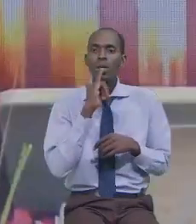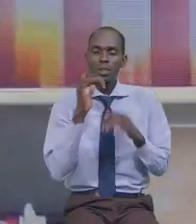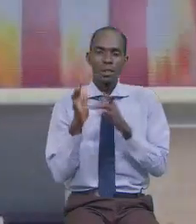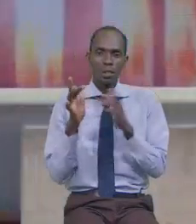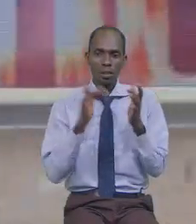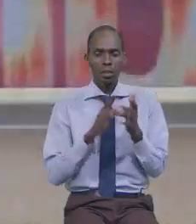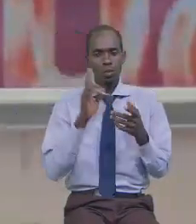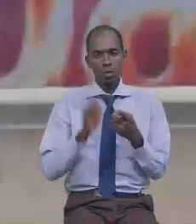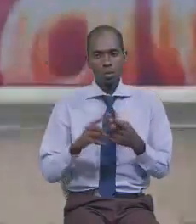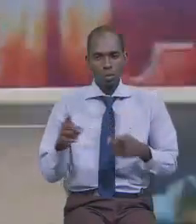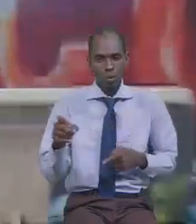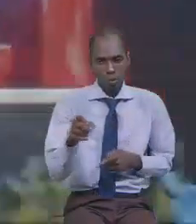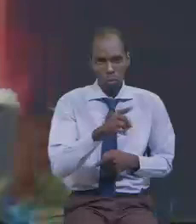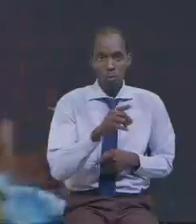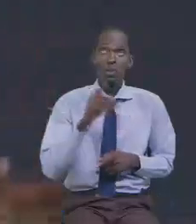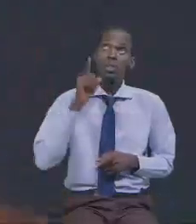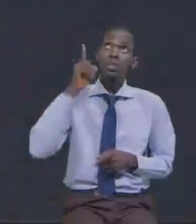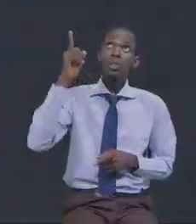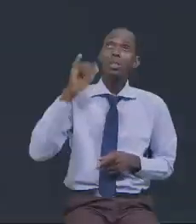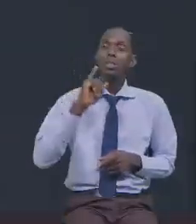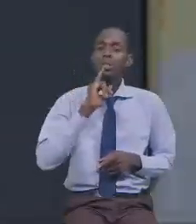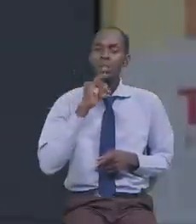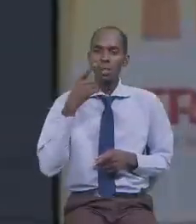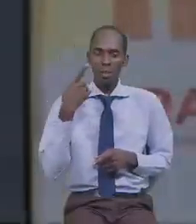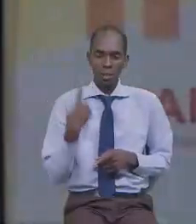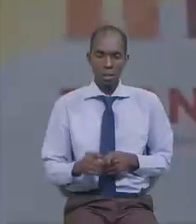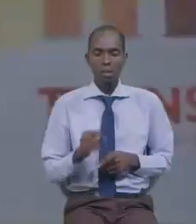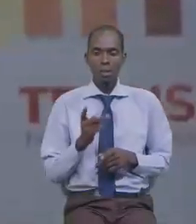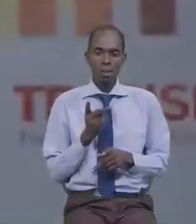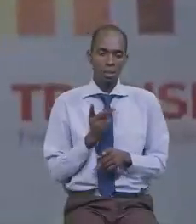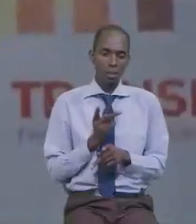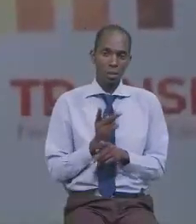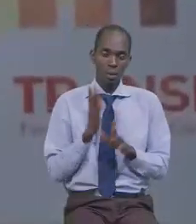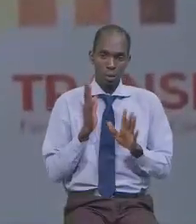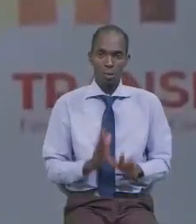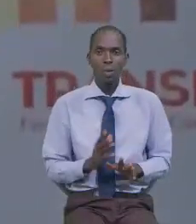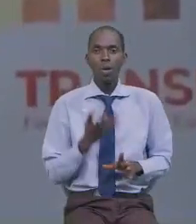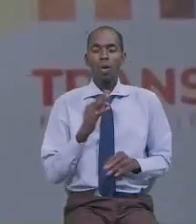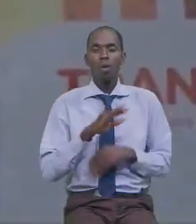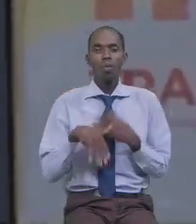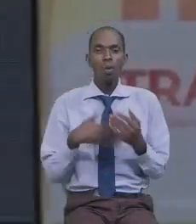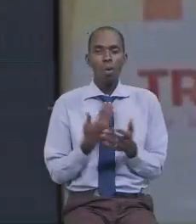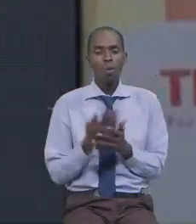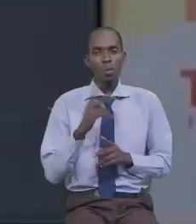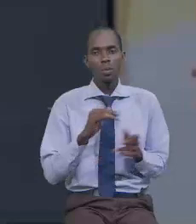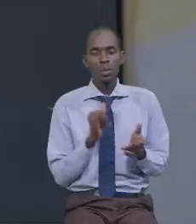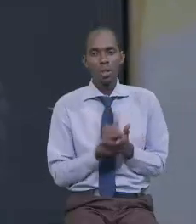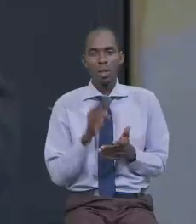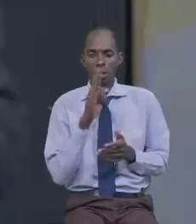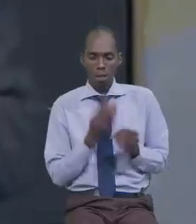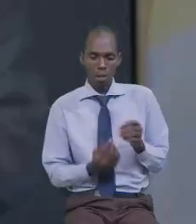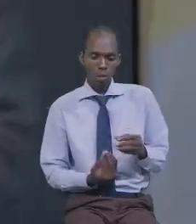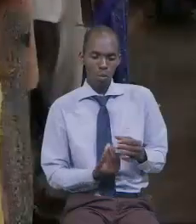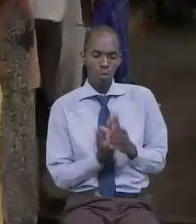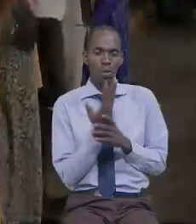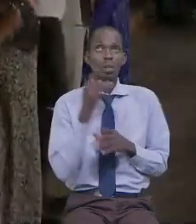He is the sustainer of the people who are growing, and he'll sustain you in